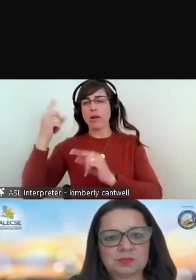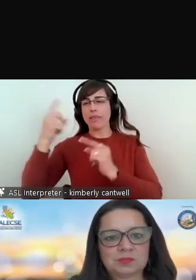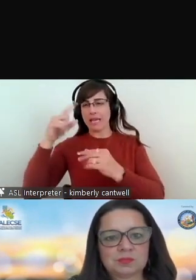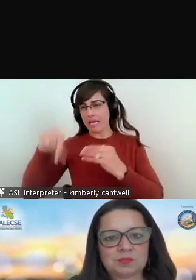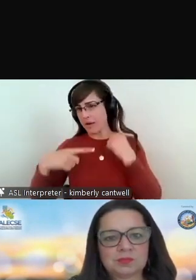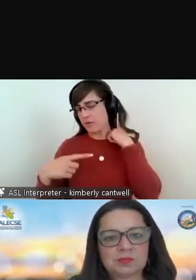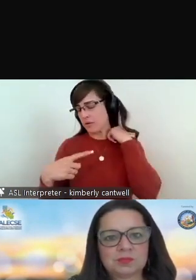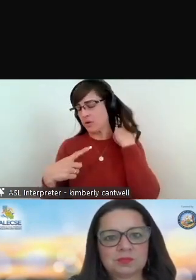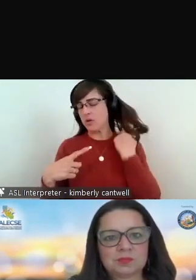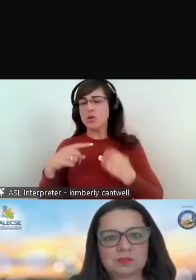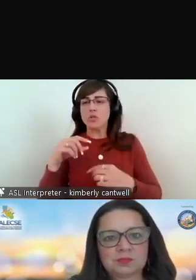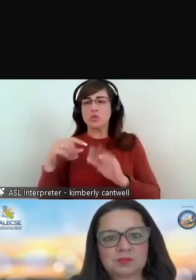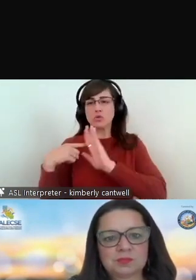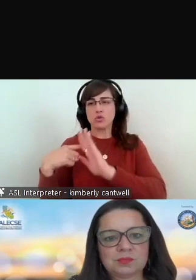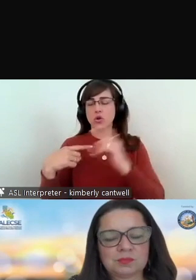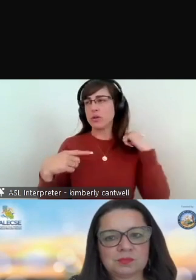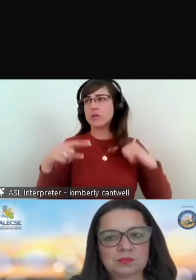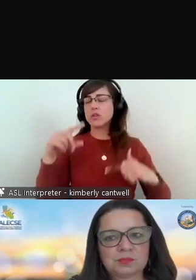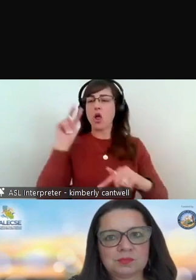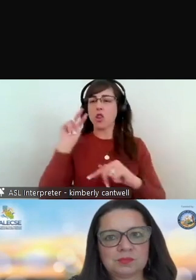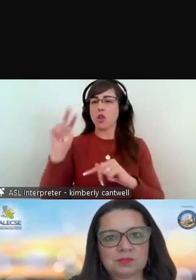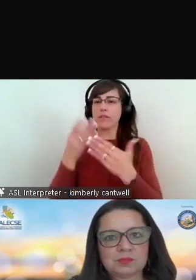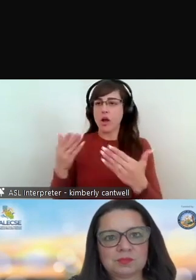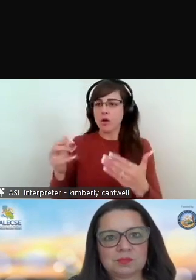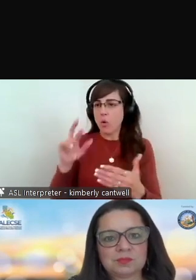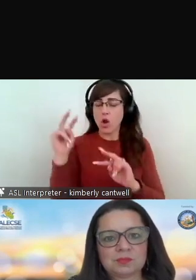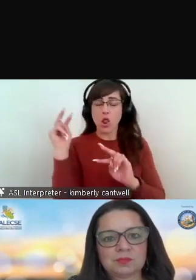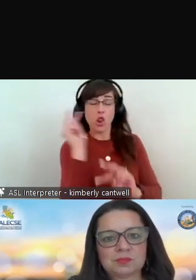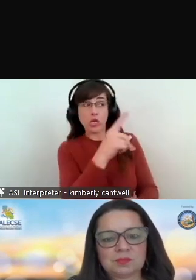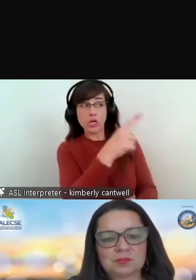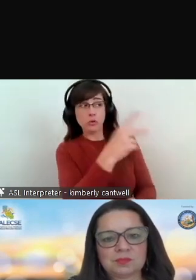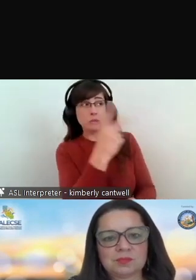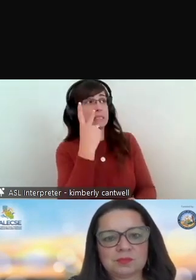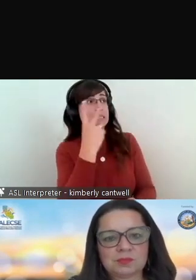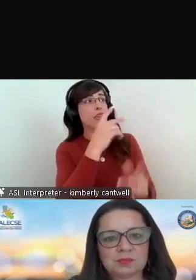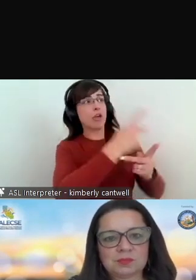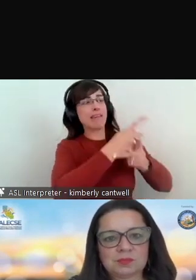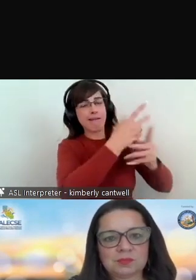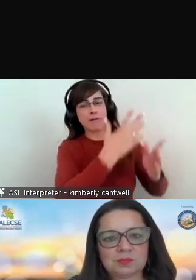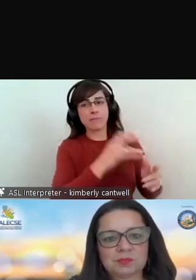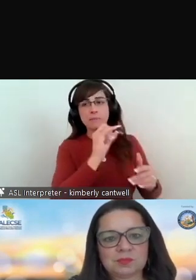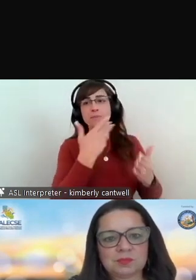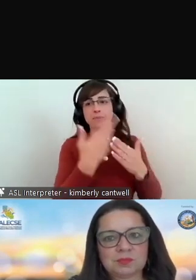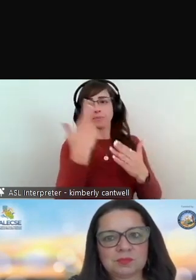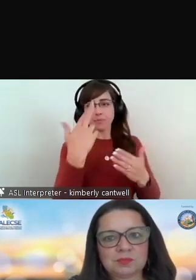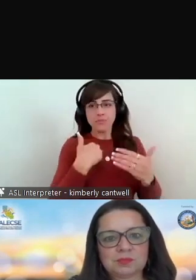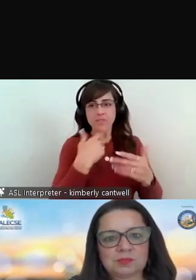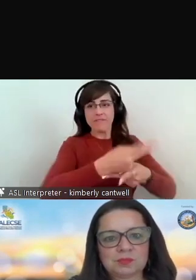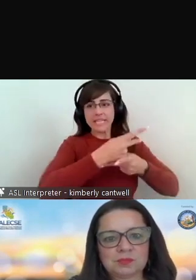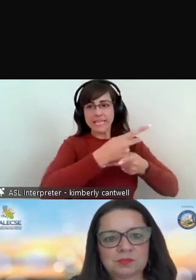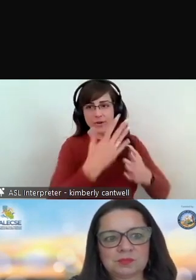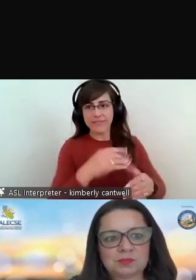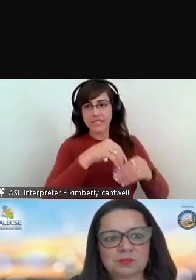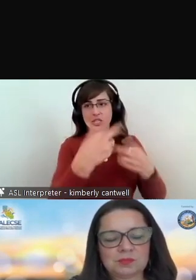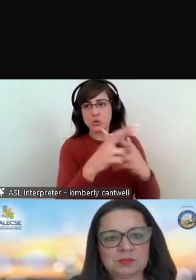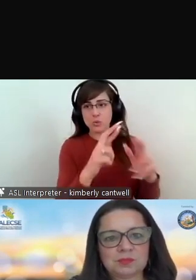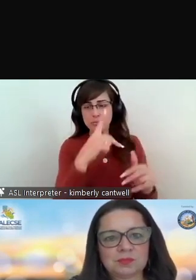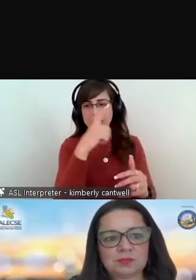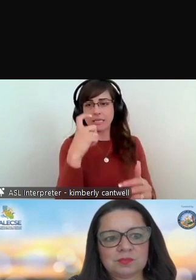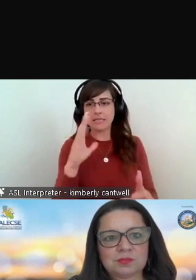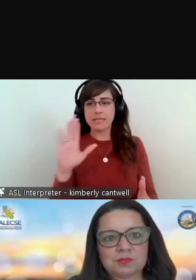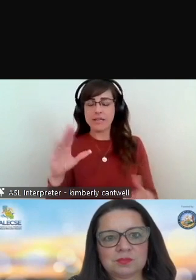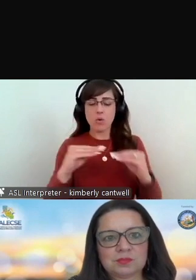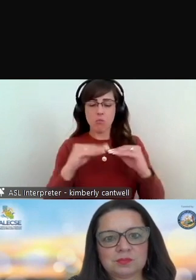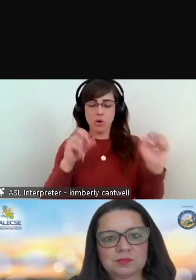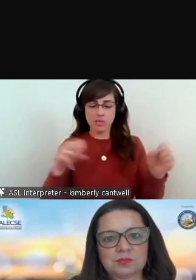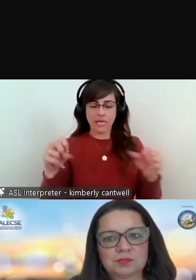you'll see them look at the object and then look at you to see if, or their caregiver. That's a good reason to have the caregiver in the room, is they're